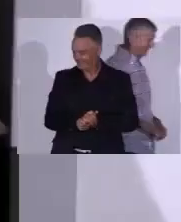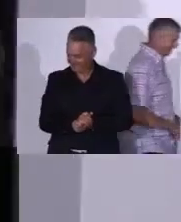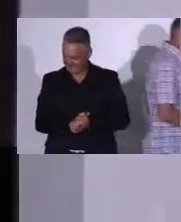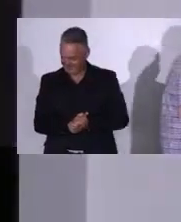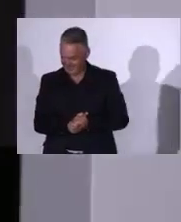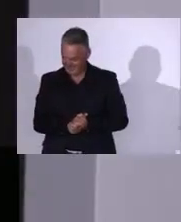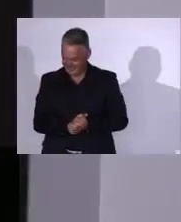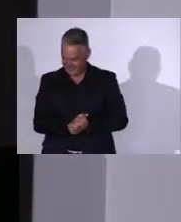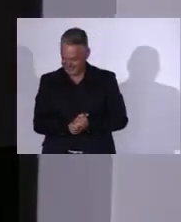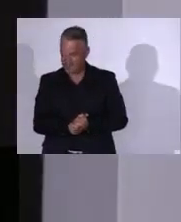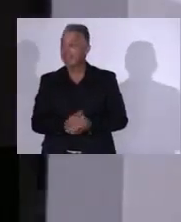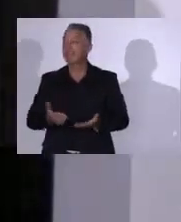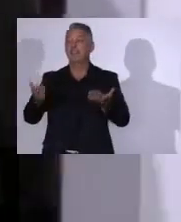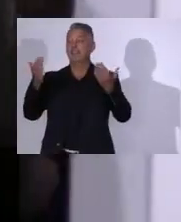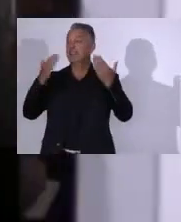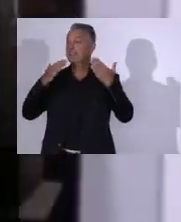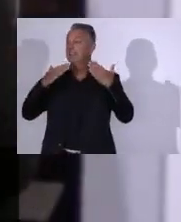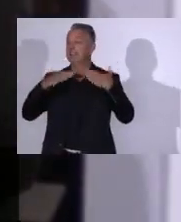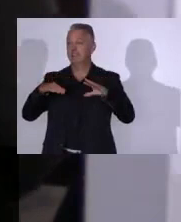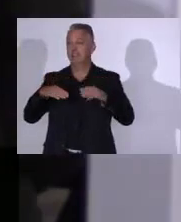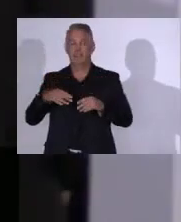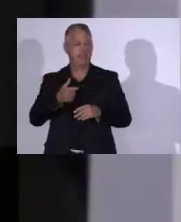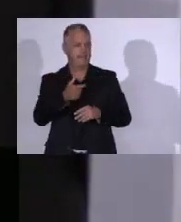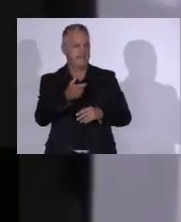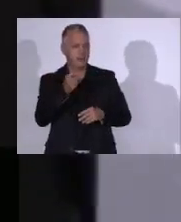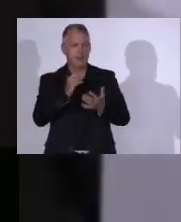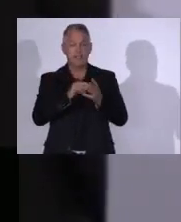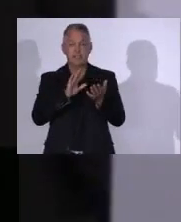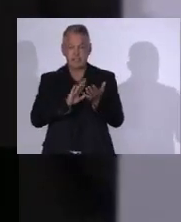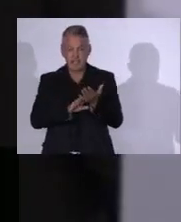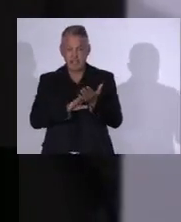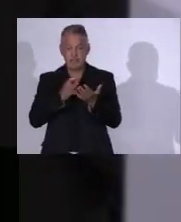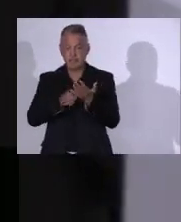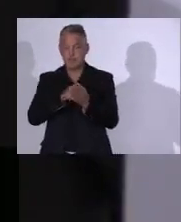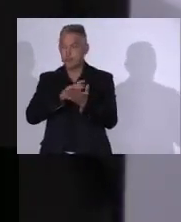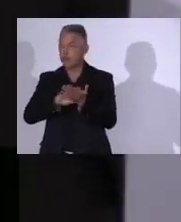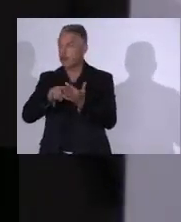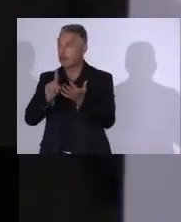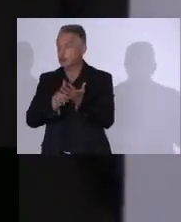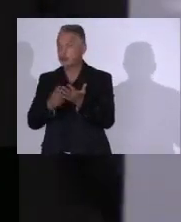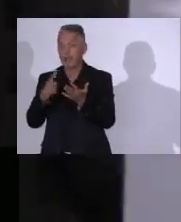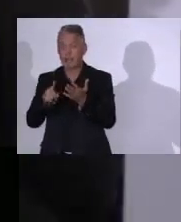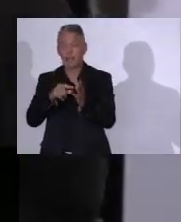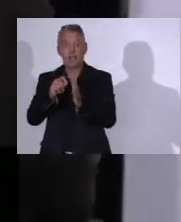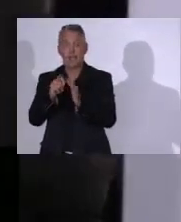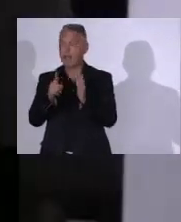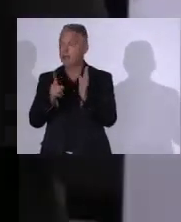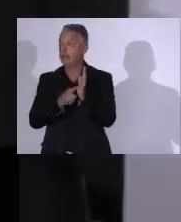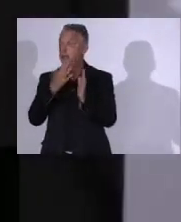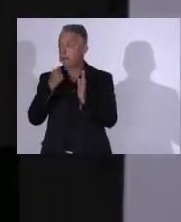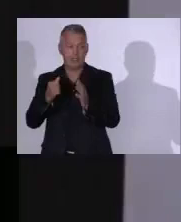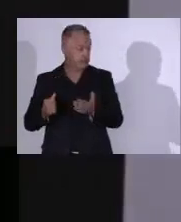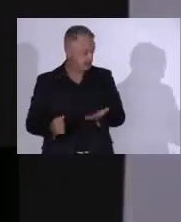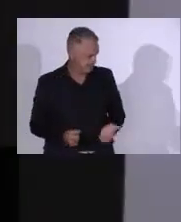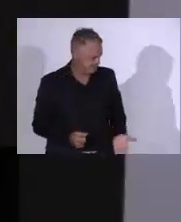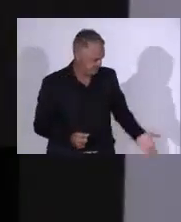I'd like to invite up perhaps Sam, Rachel, and April. please, to join Pete for a